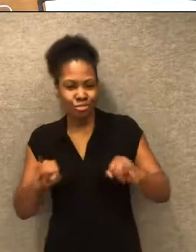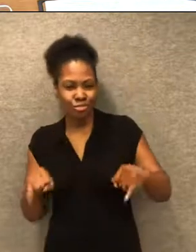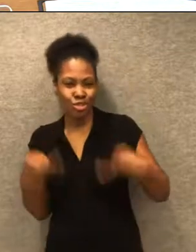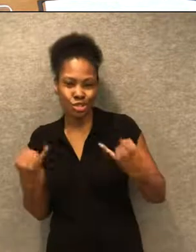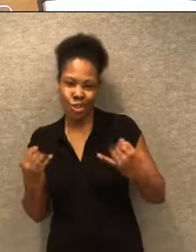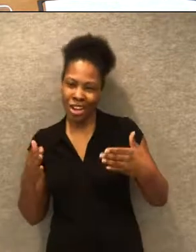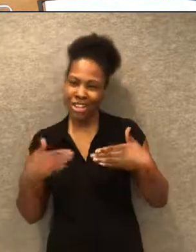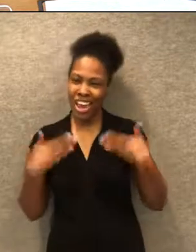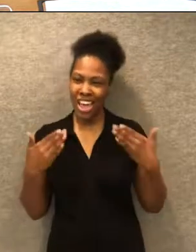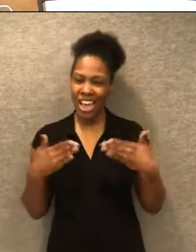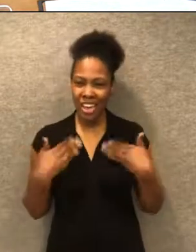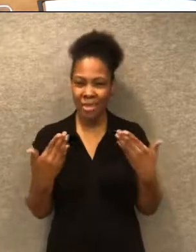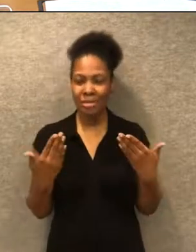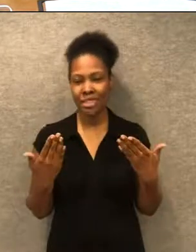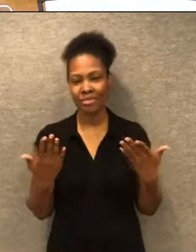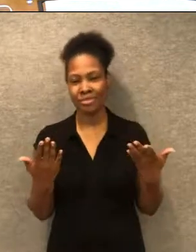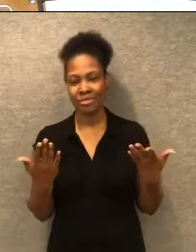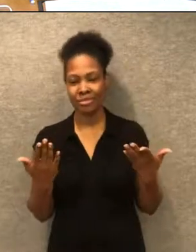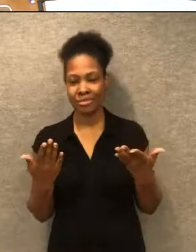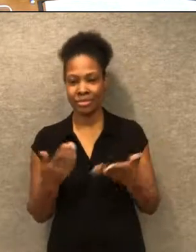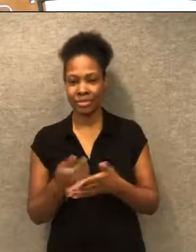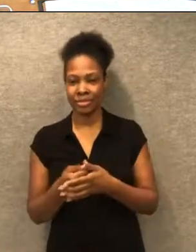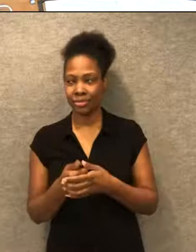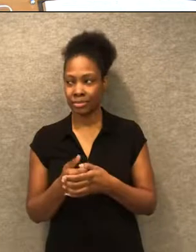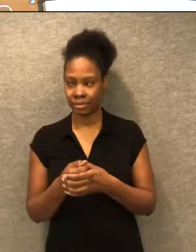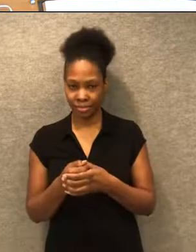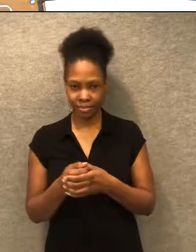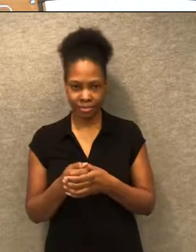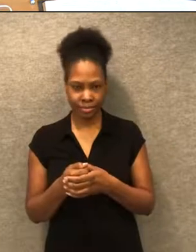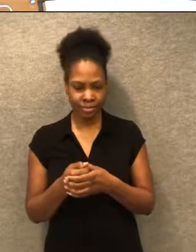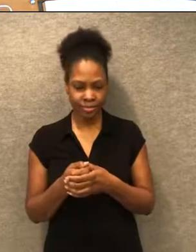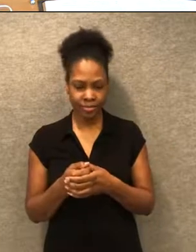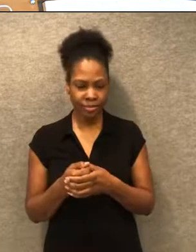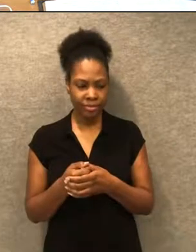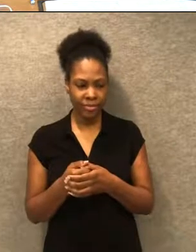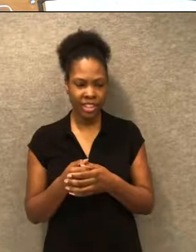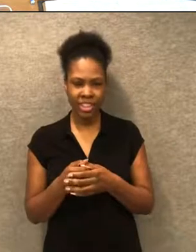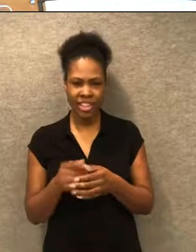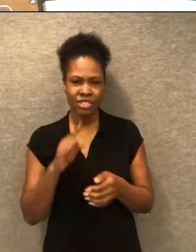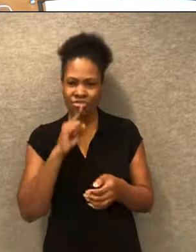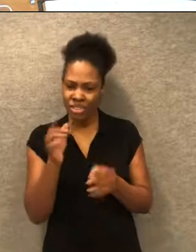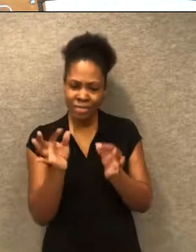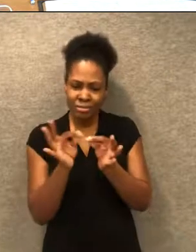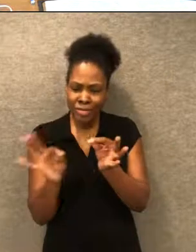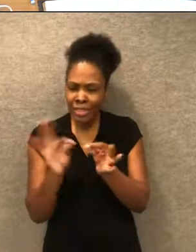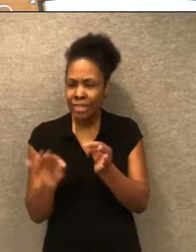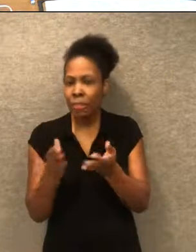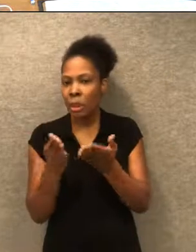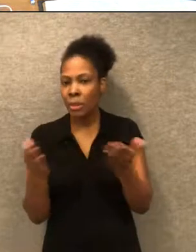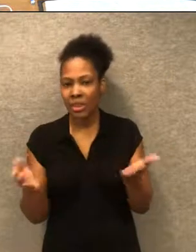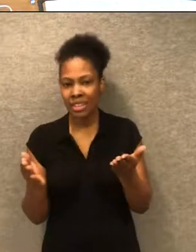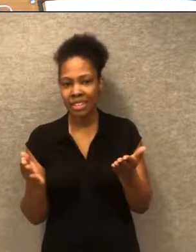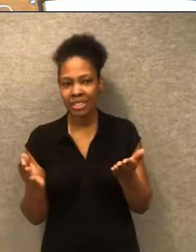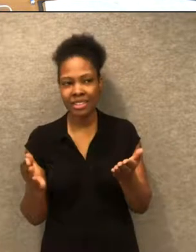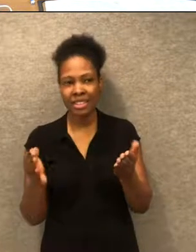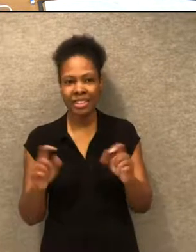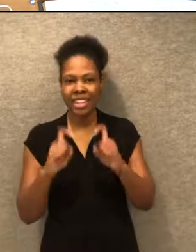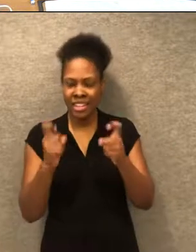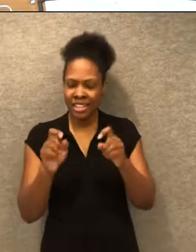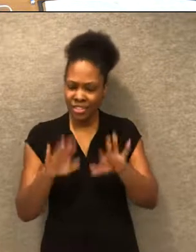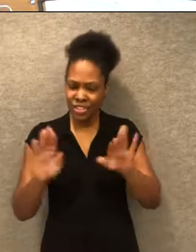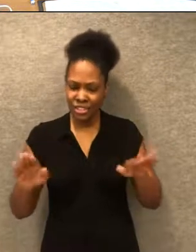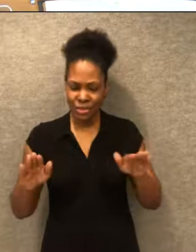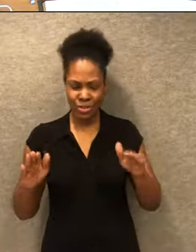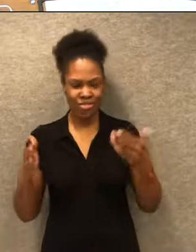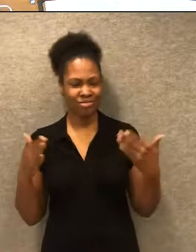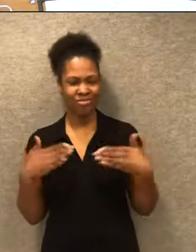into the day or week of a child by doing these really simple things. You know, and I know that a lot of folks have been doing the